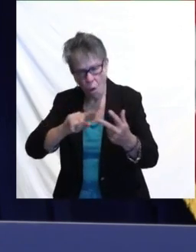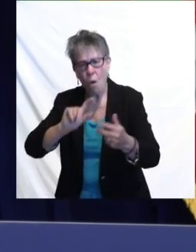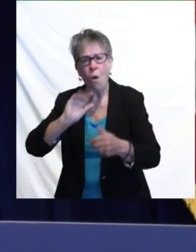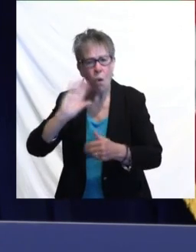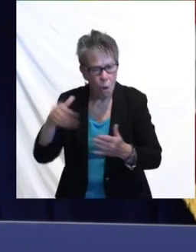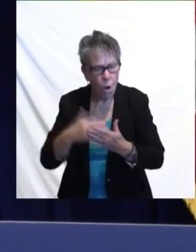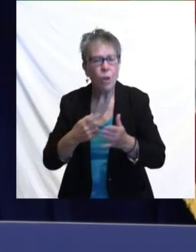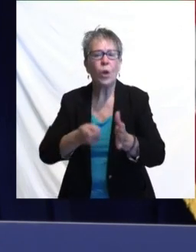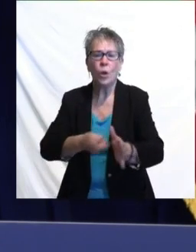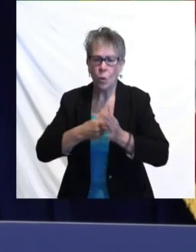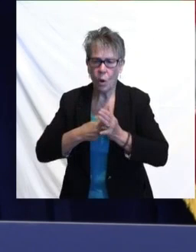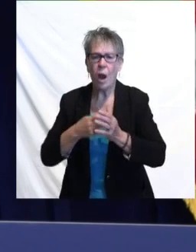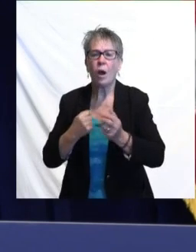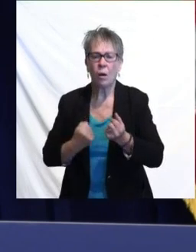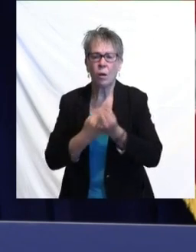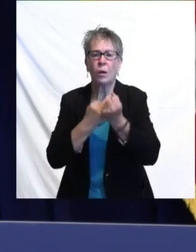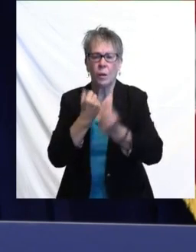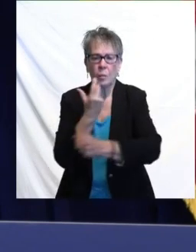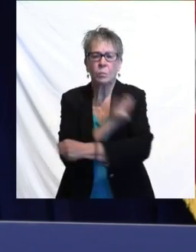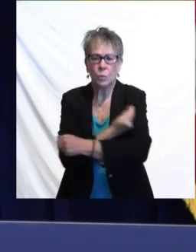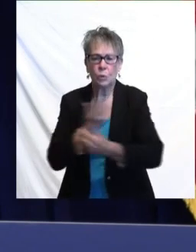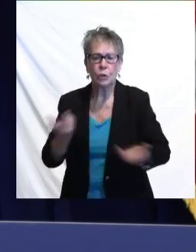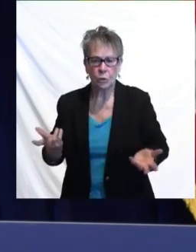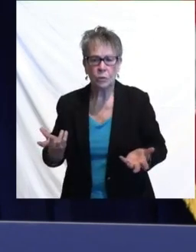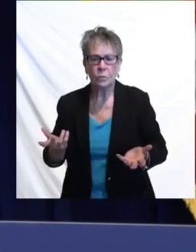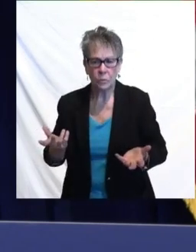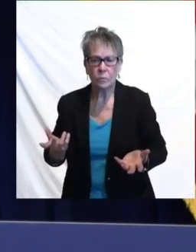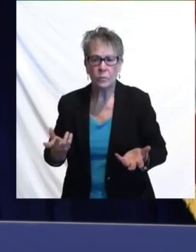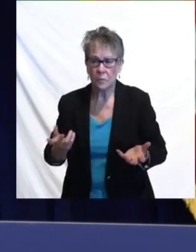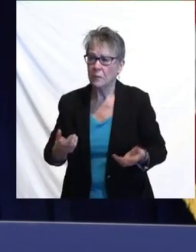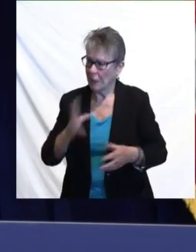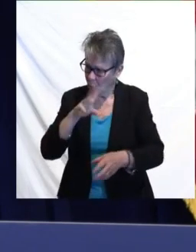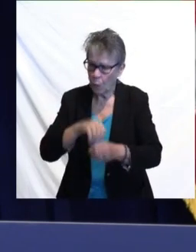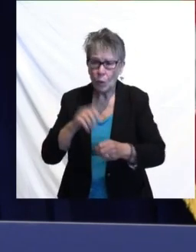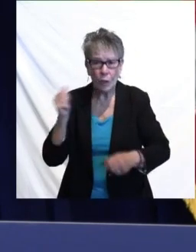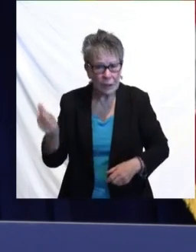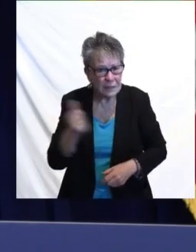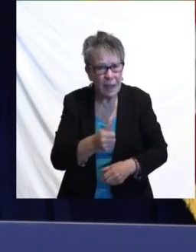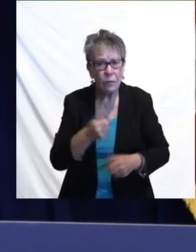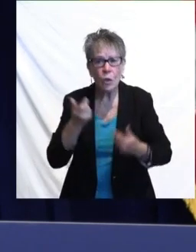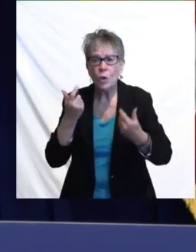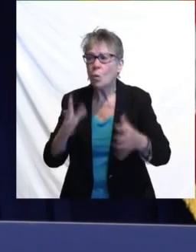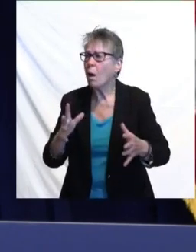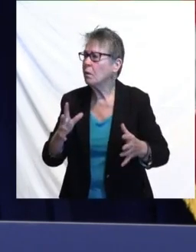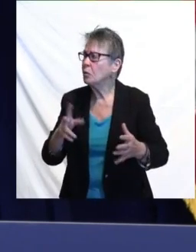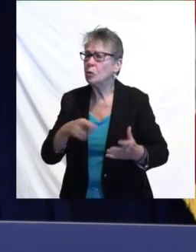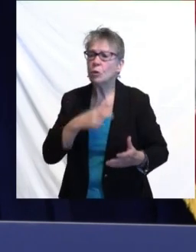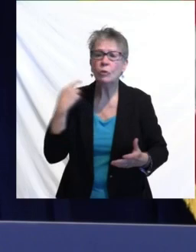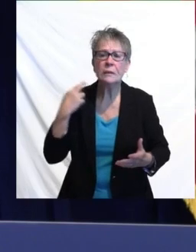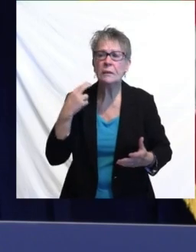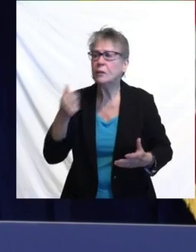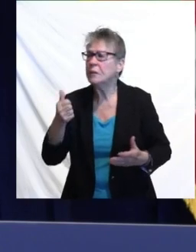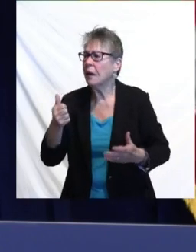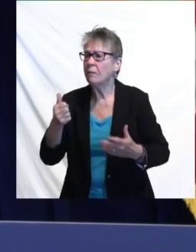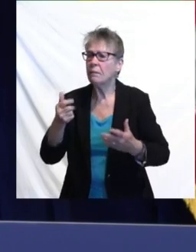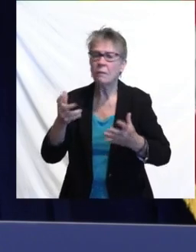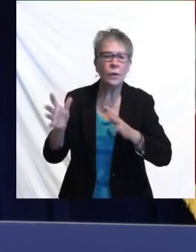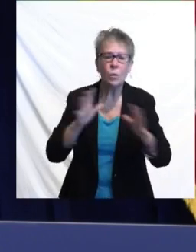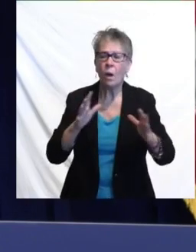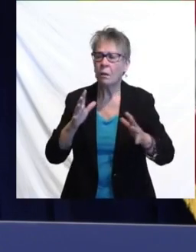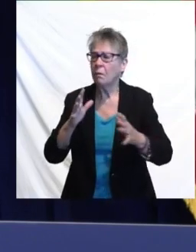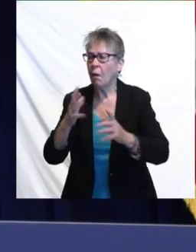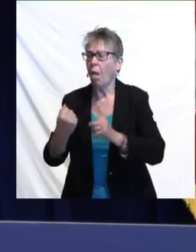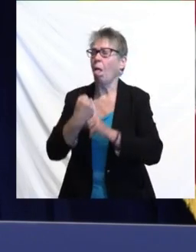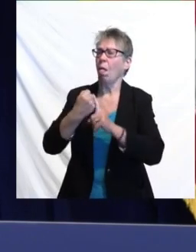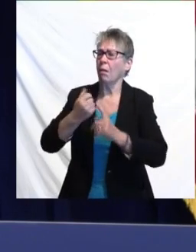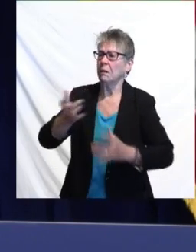anyone you love, including yourself, at risk. Get a booster. It is